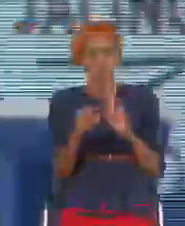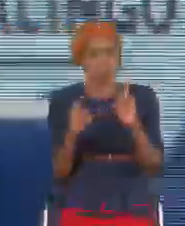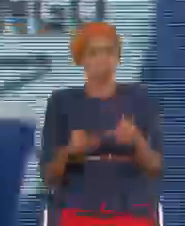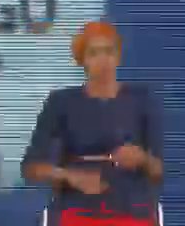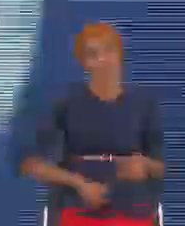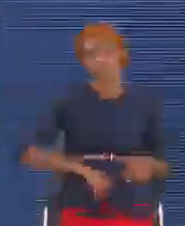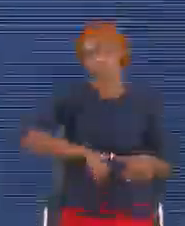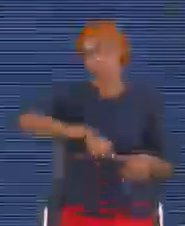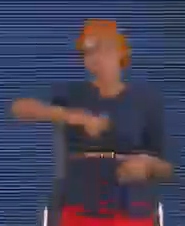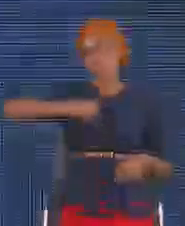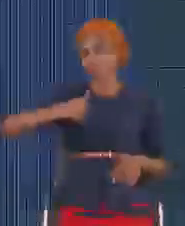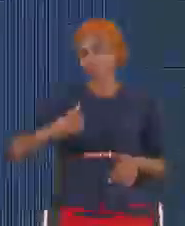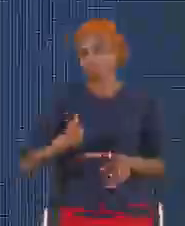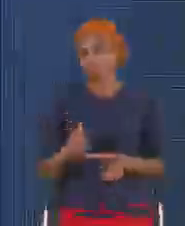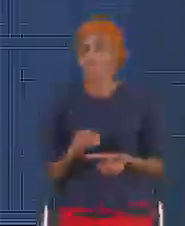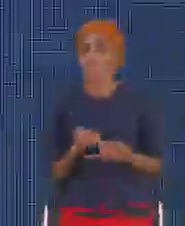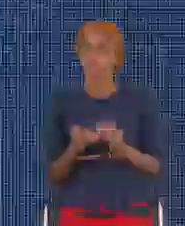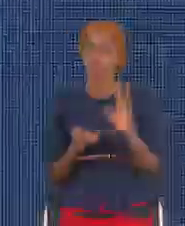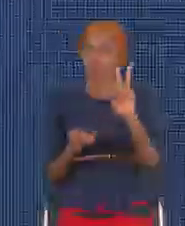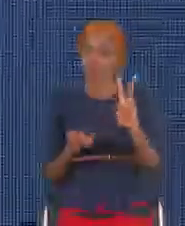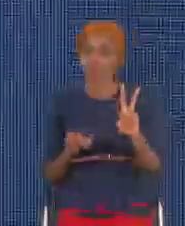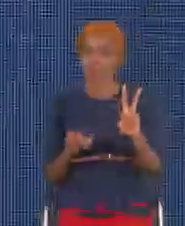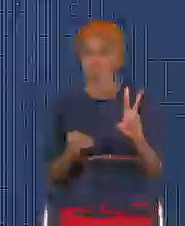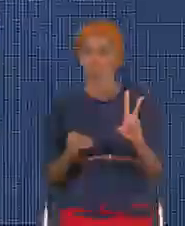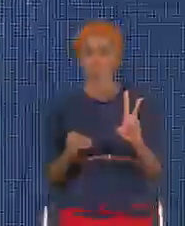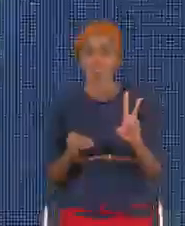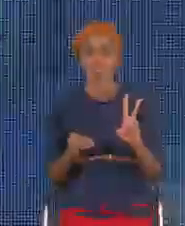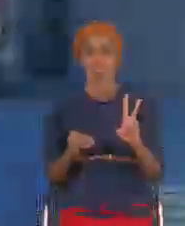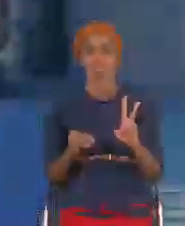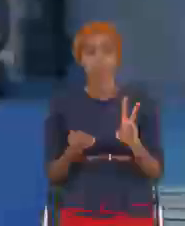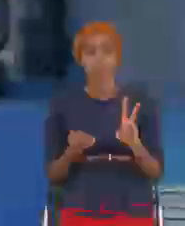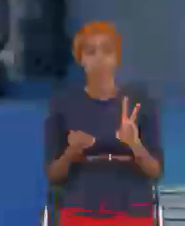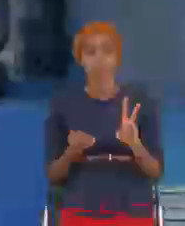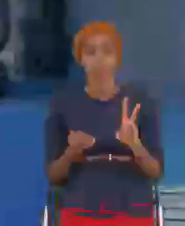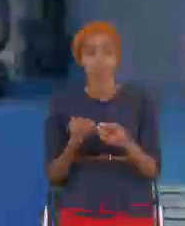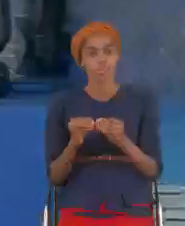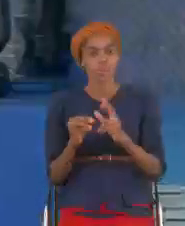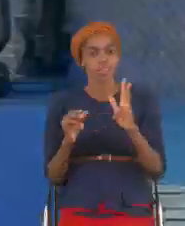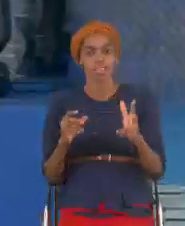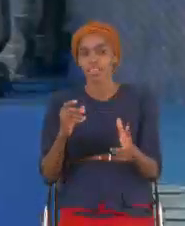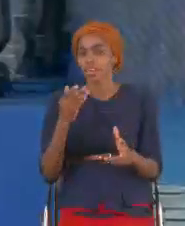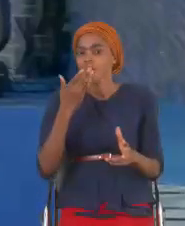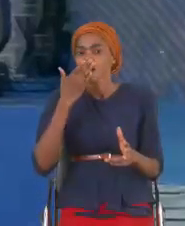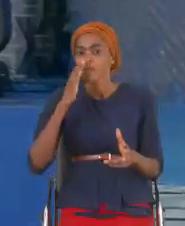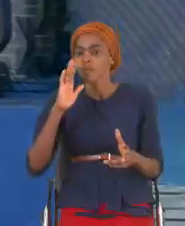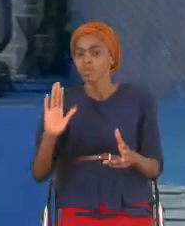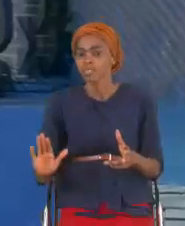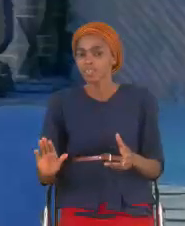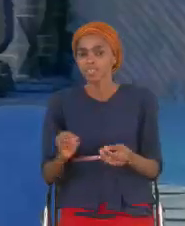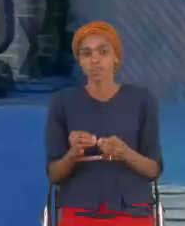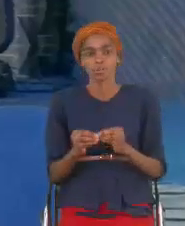proud. Number two, piercing. Number three, polluted. Number